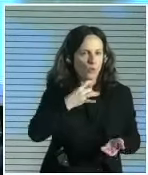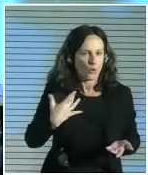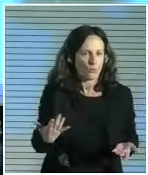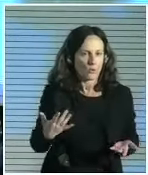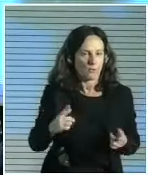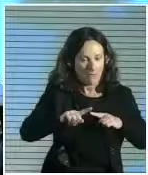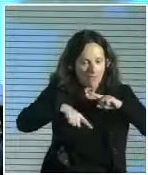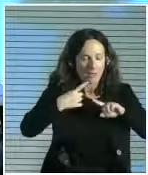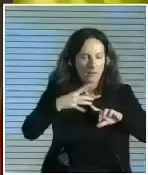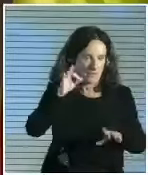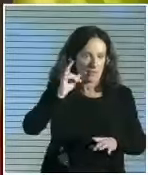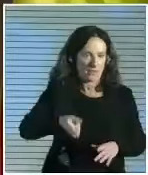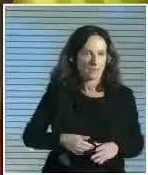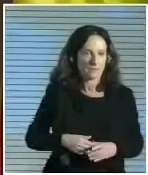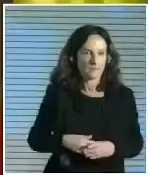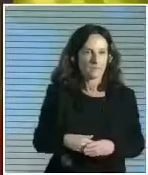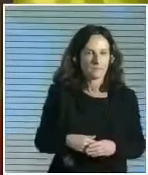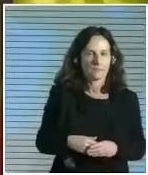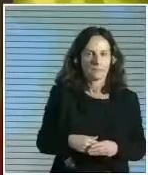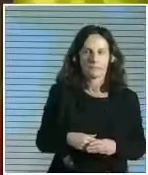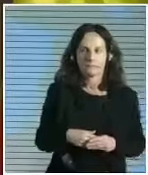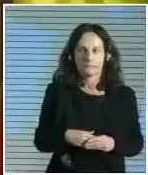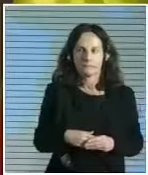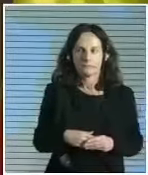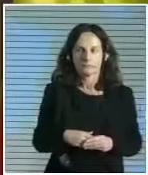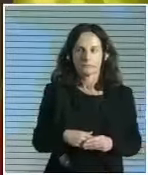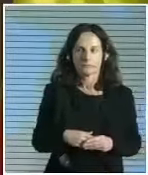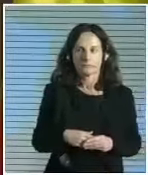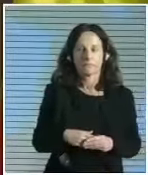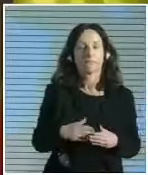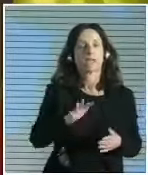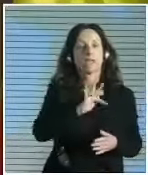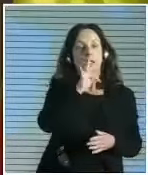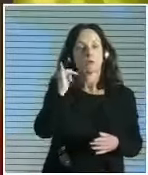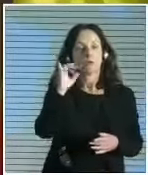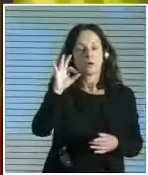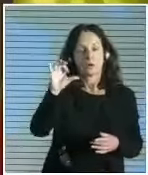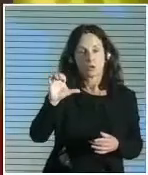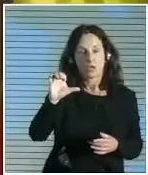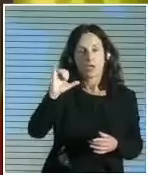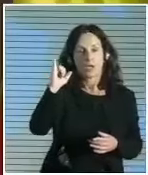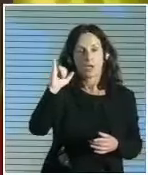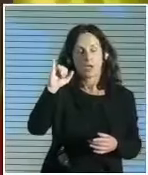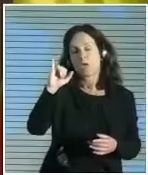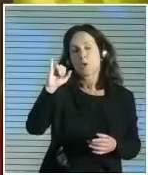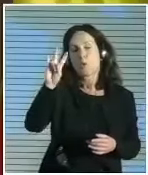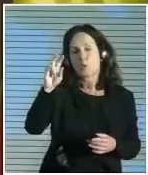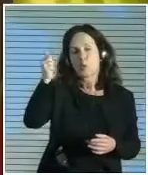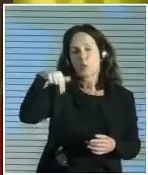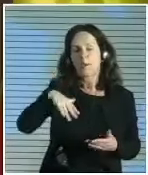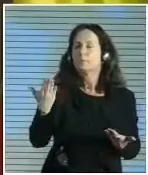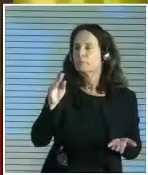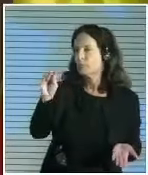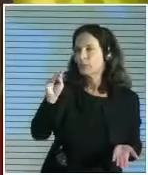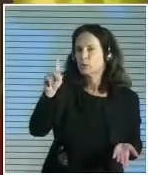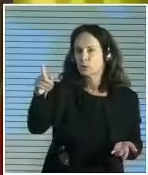just told us about, and how did you encounter challenges with regards to stakeholder engagement when you were developing the climate